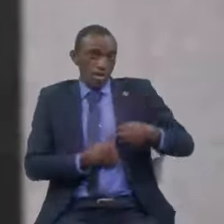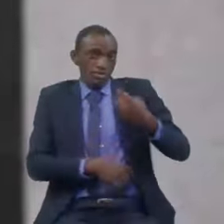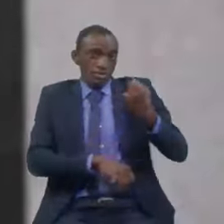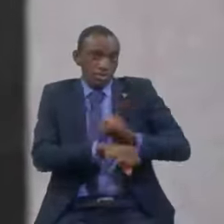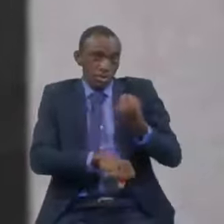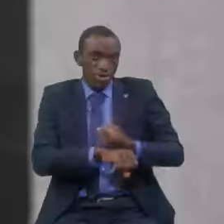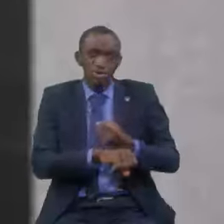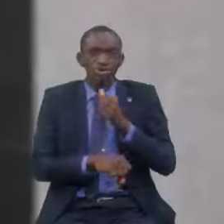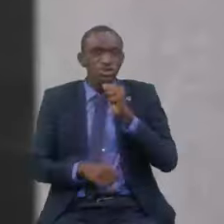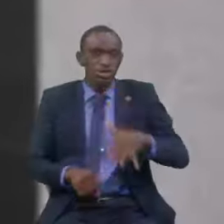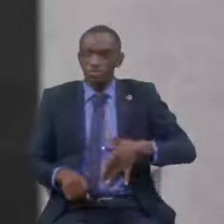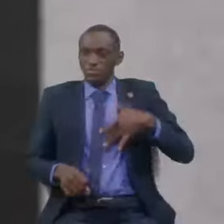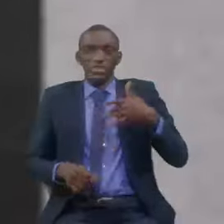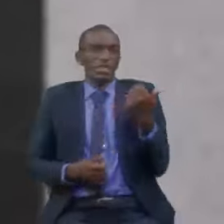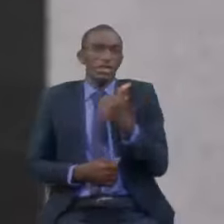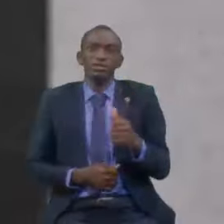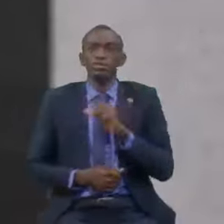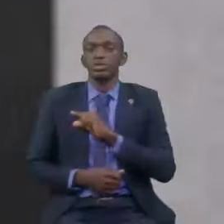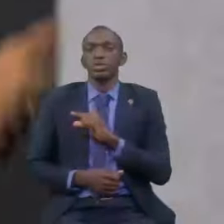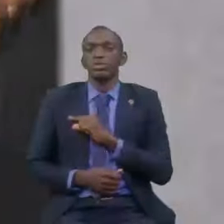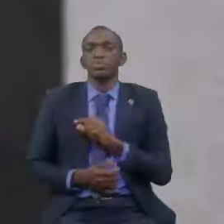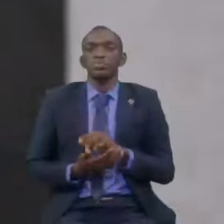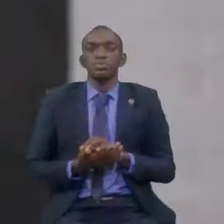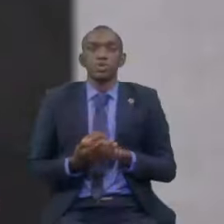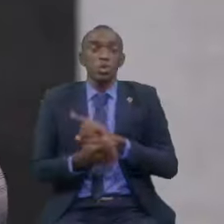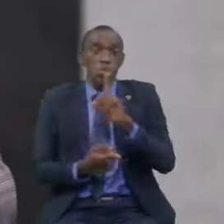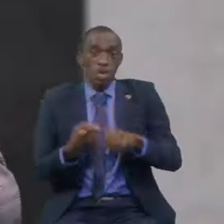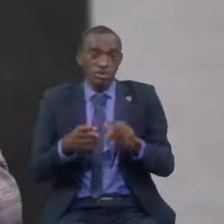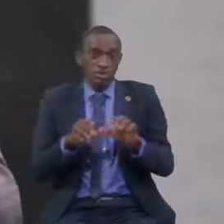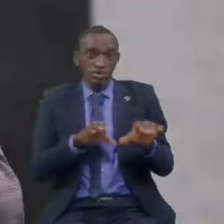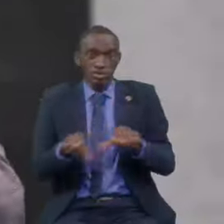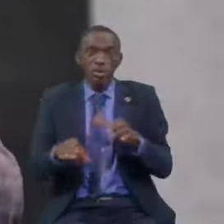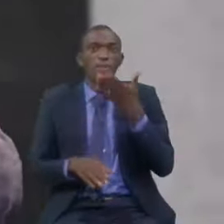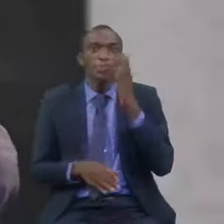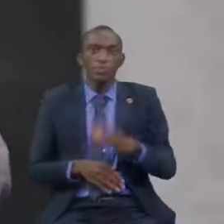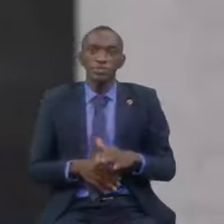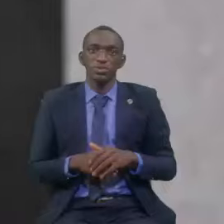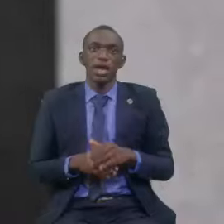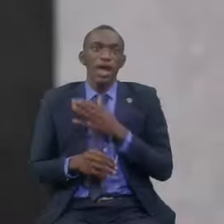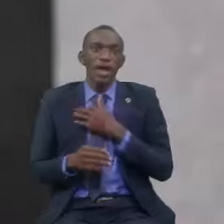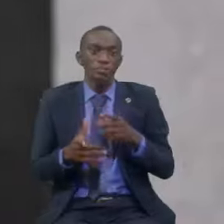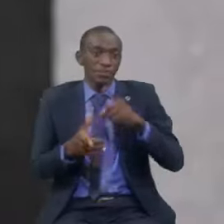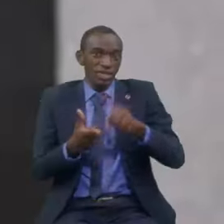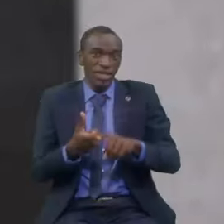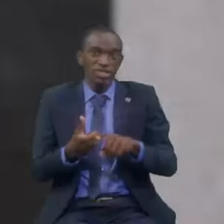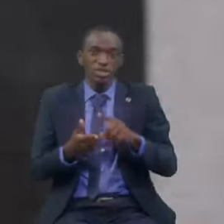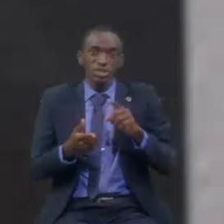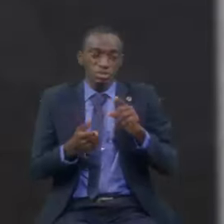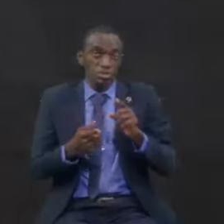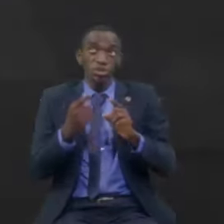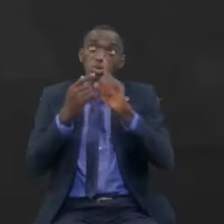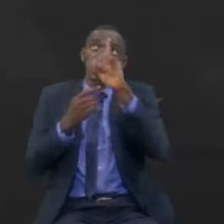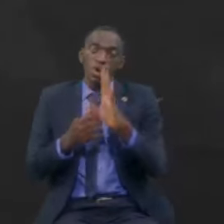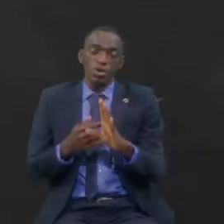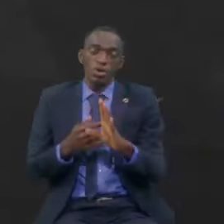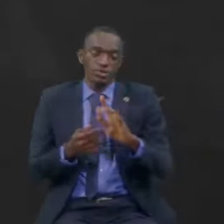anything when it does evil. And then he replaces that stony heart with